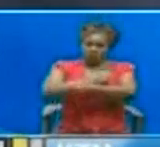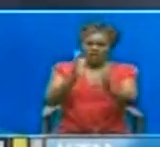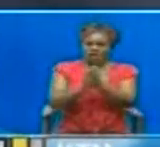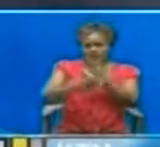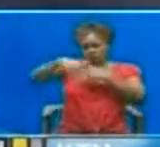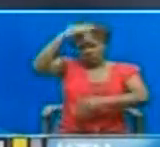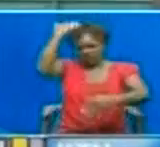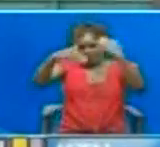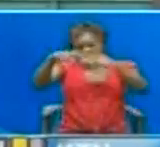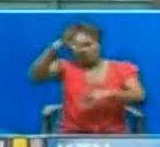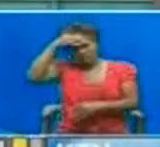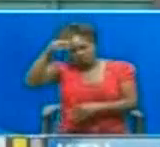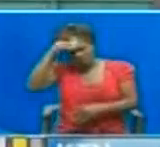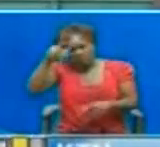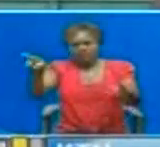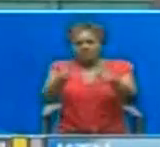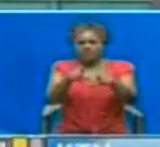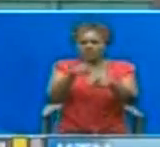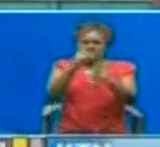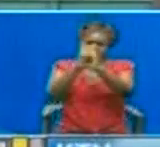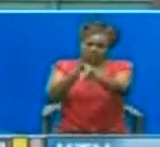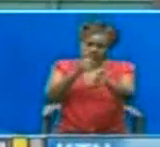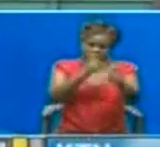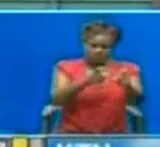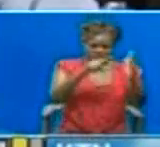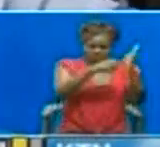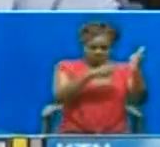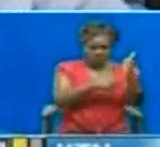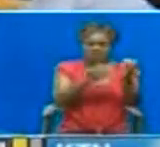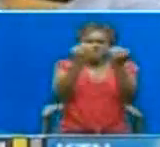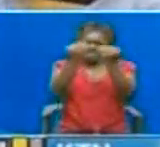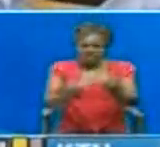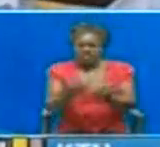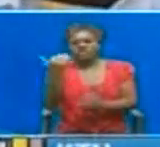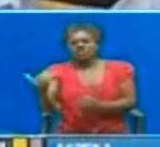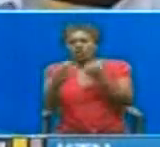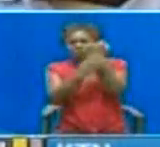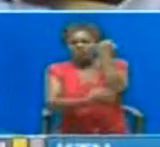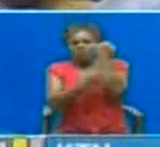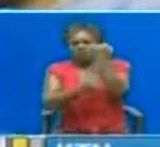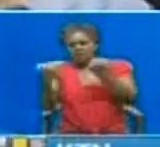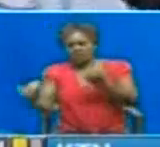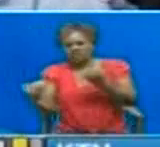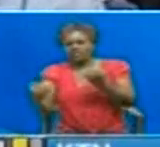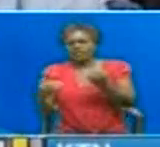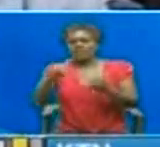university education. The scholarships are awarded on merit to promising but needy students from all regions of